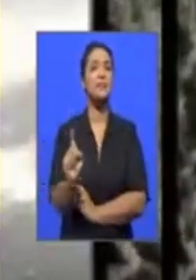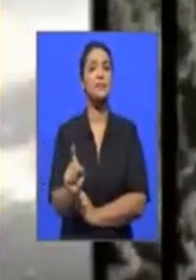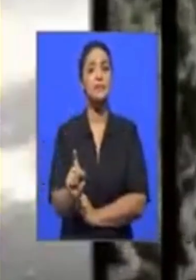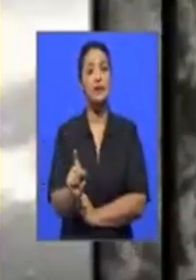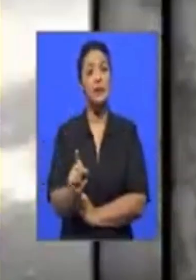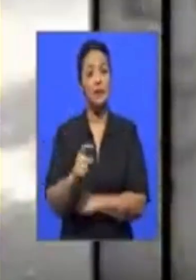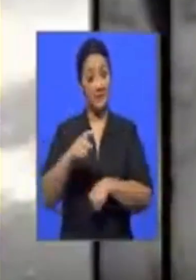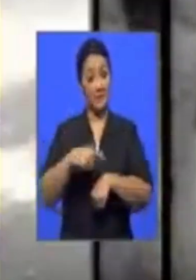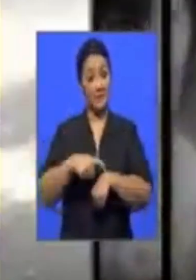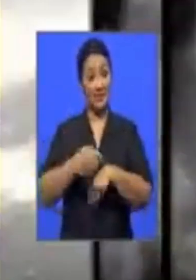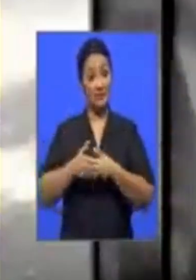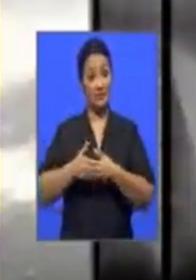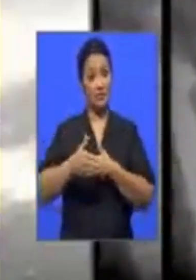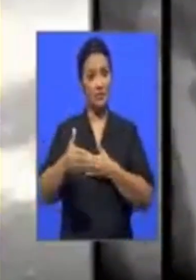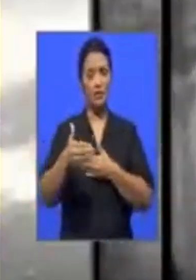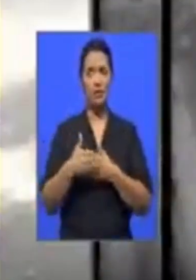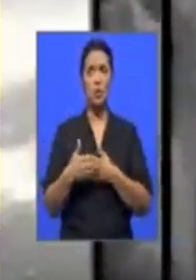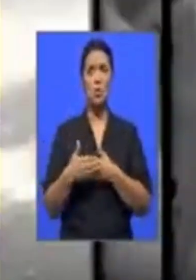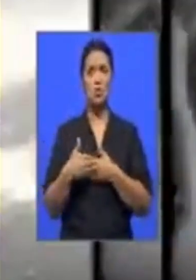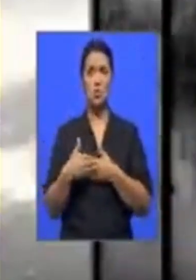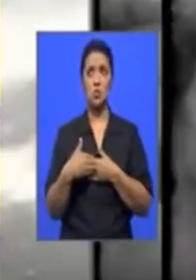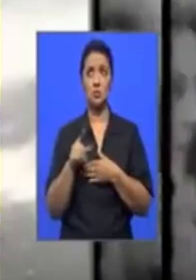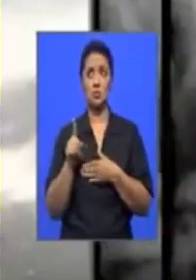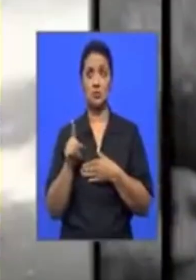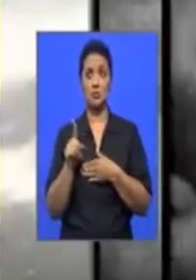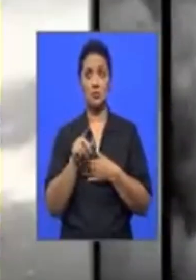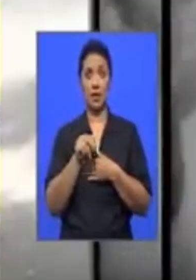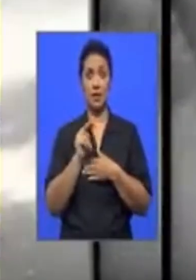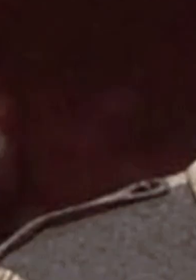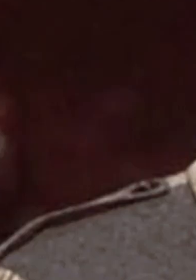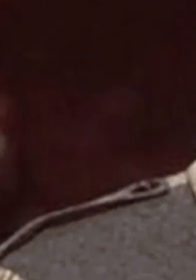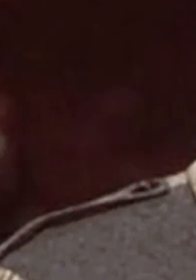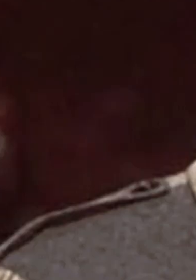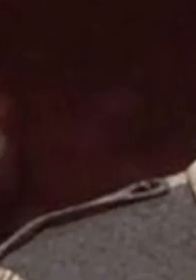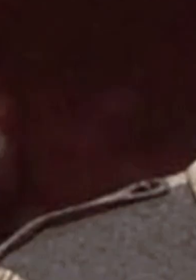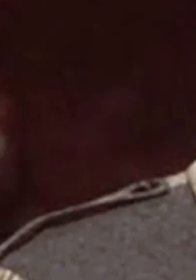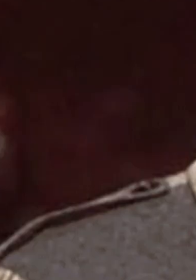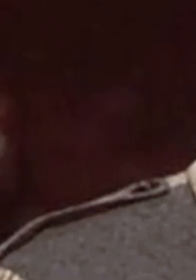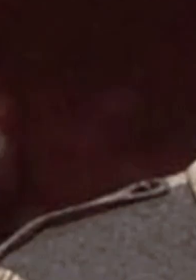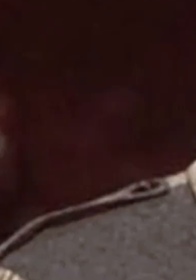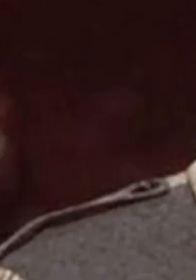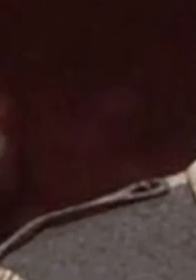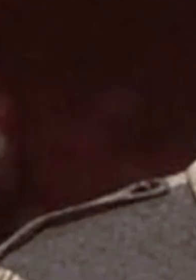influenced many freedom fighters. There was an ANC in Zimbabwe, for